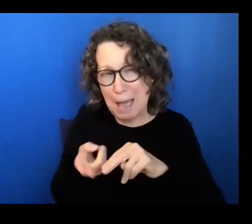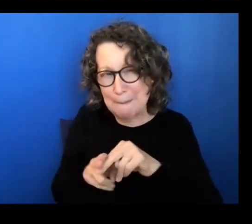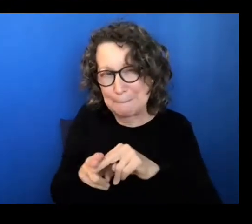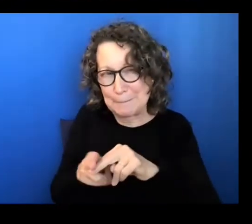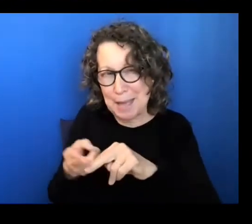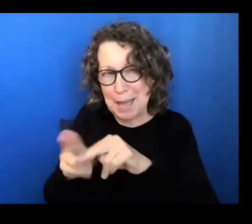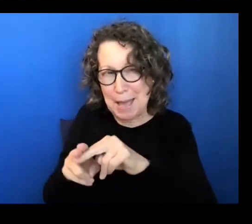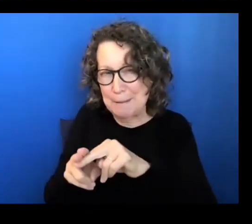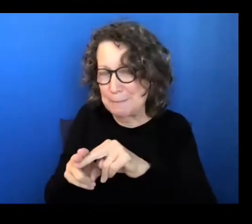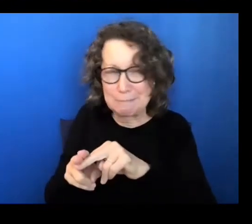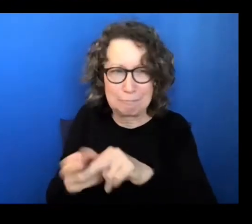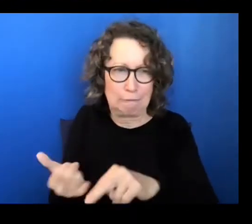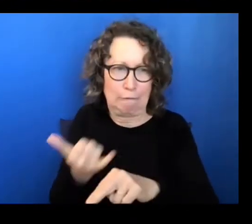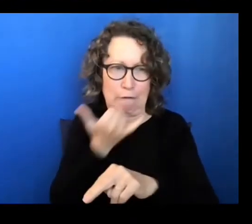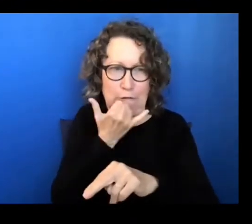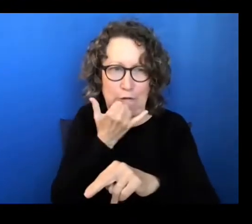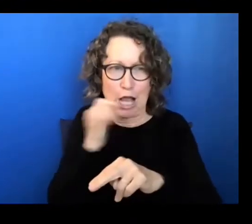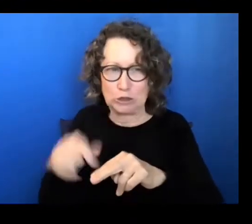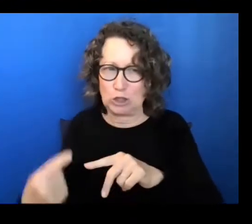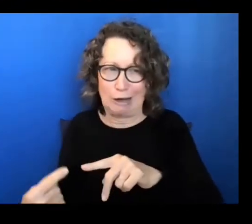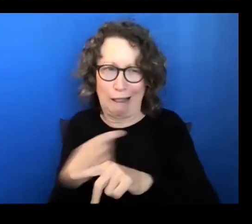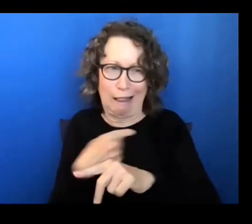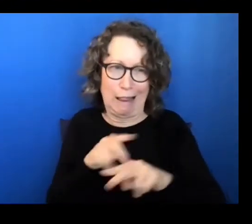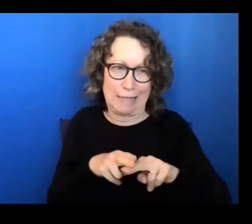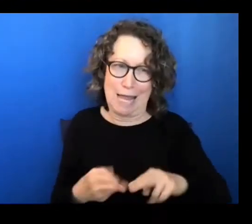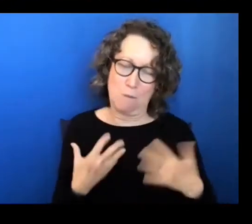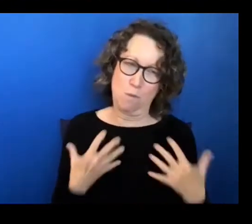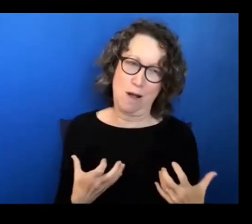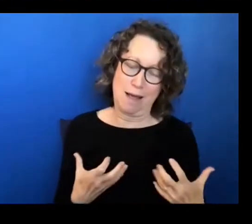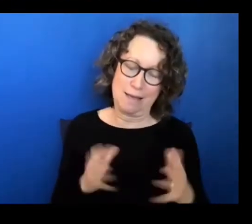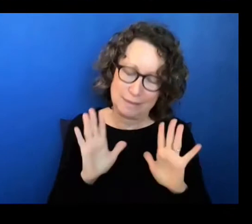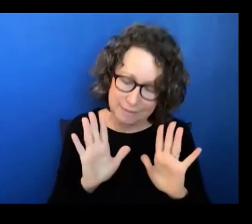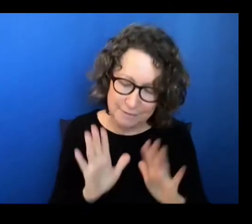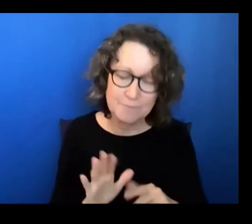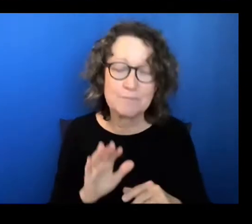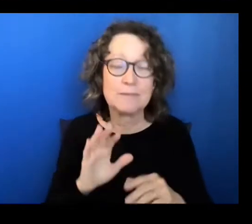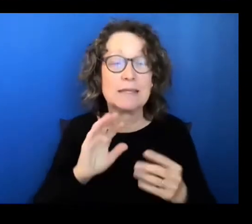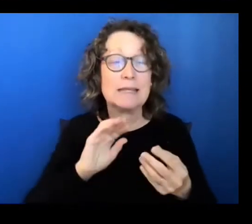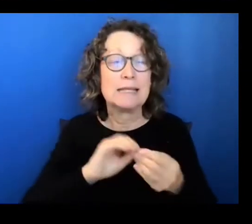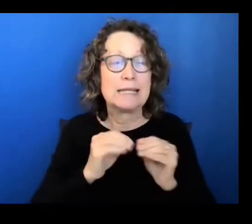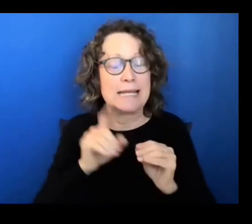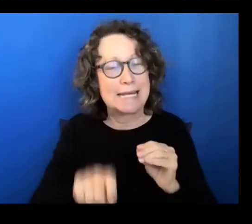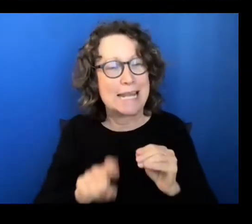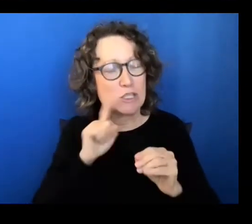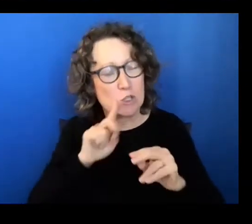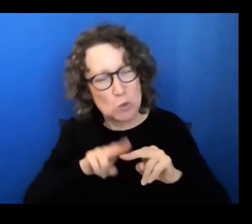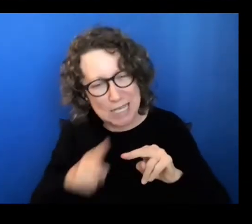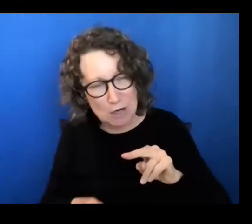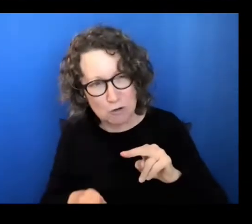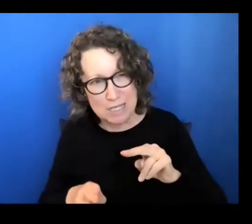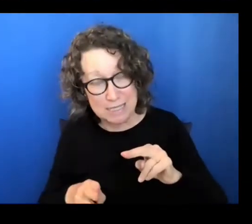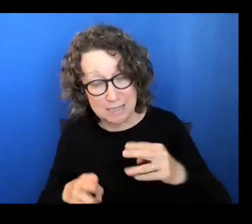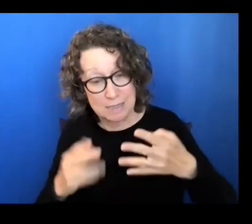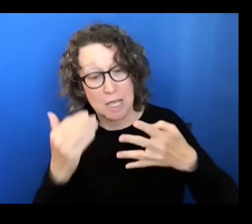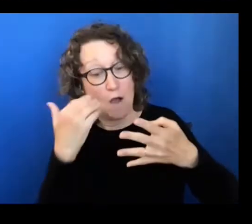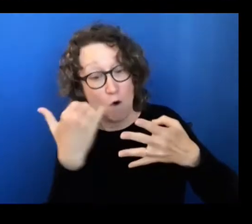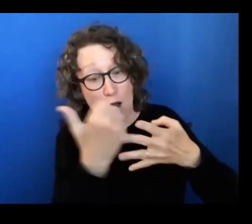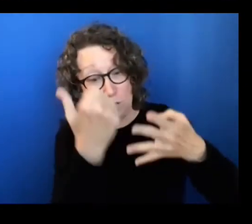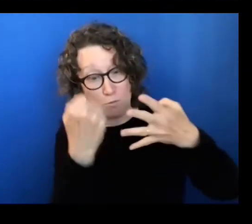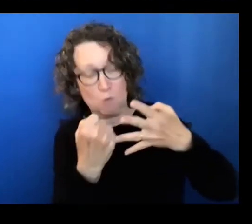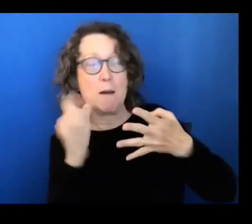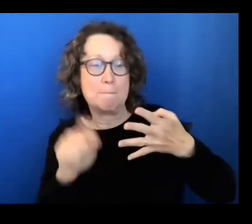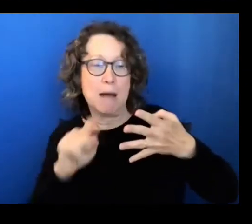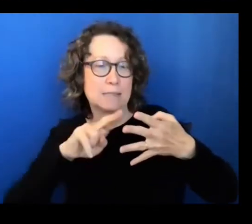upwards, definitely in the wrong direction. Our case rate needs to decrease in order for us to move